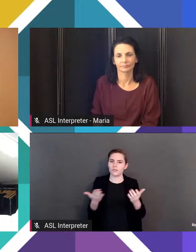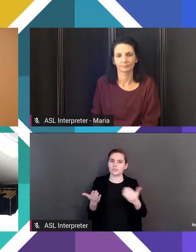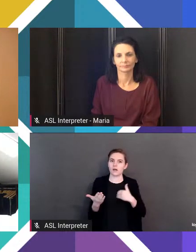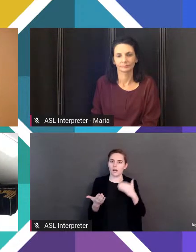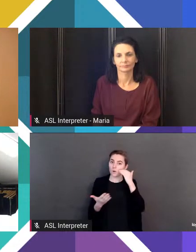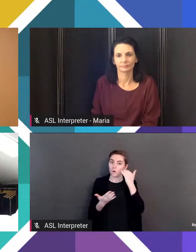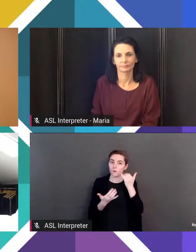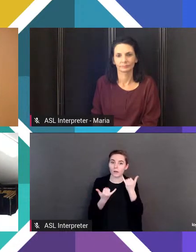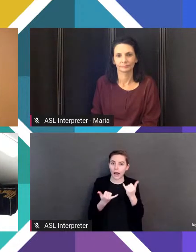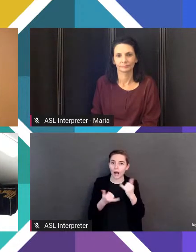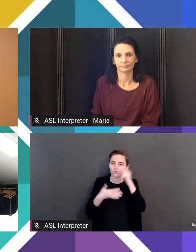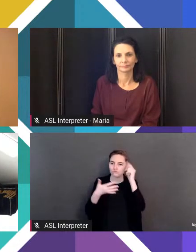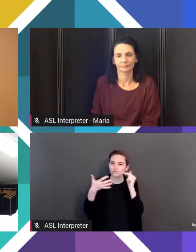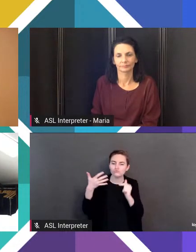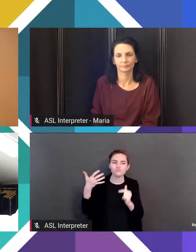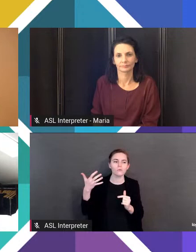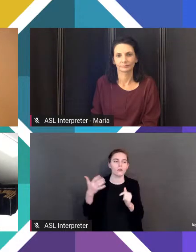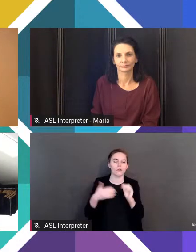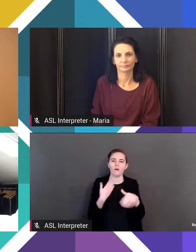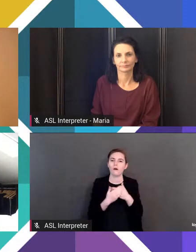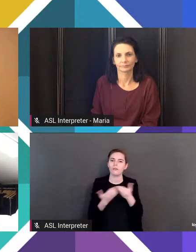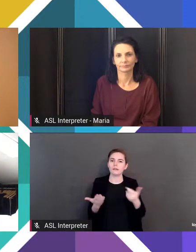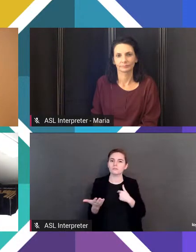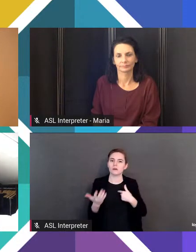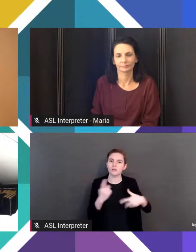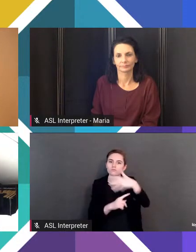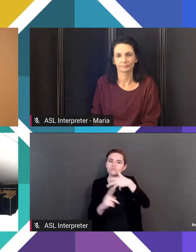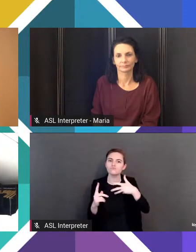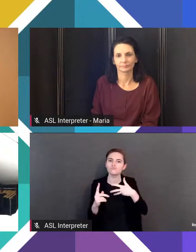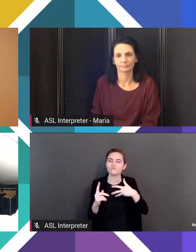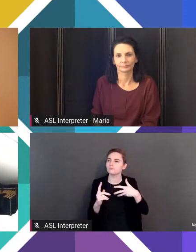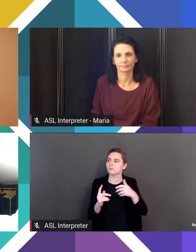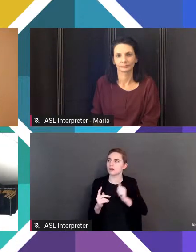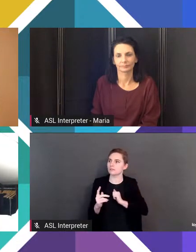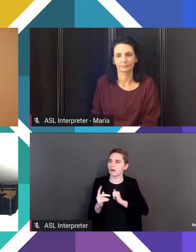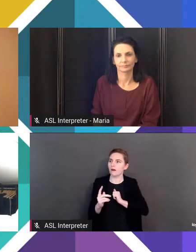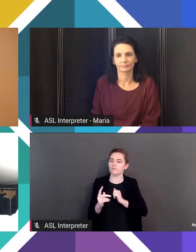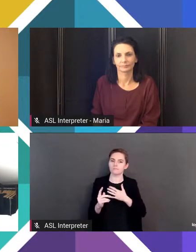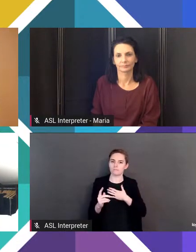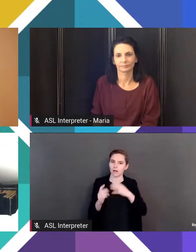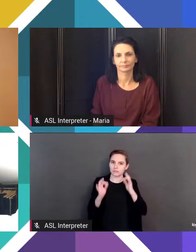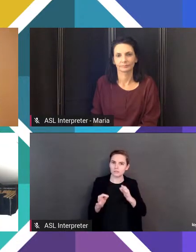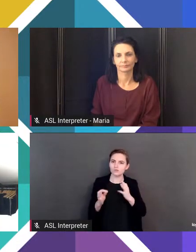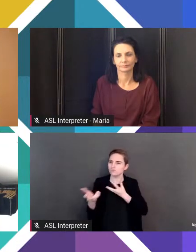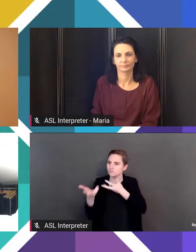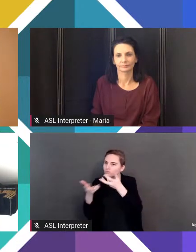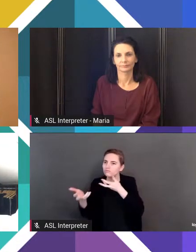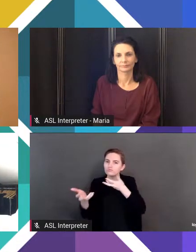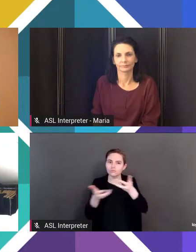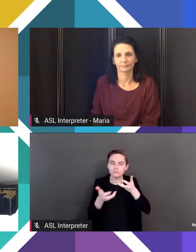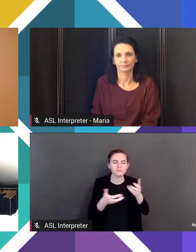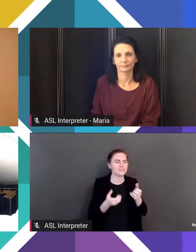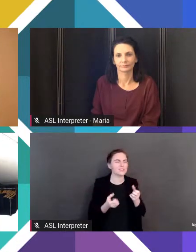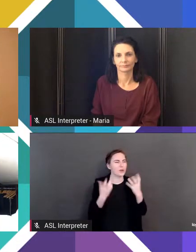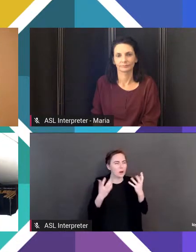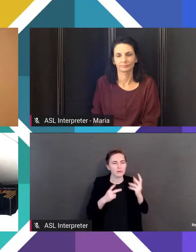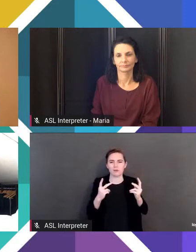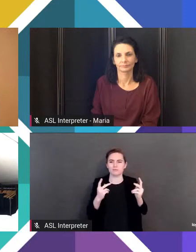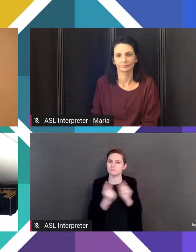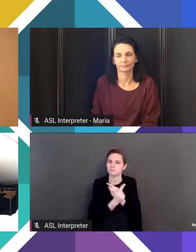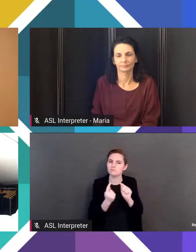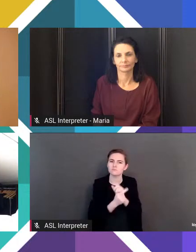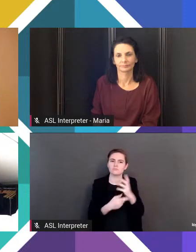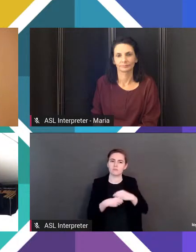I surround myself, like I was thinking about it, and like so many of my friends are like queer artists. Like I just have